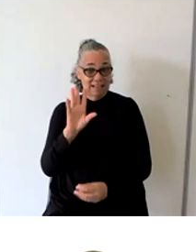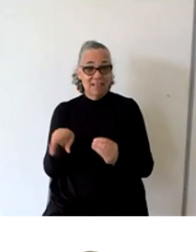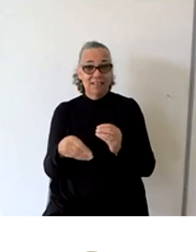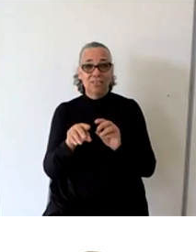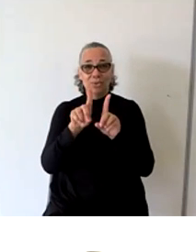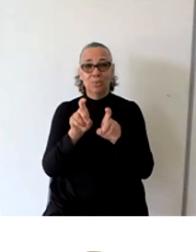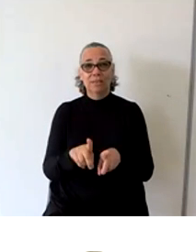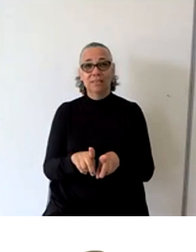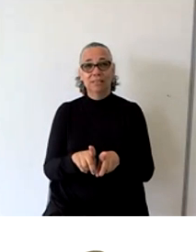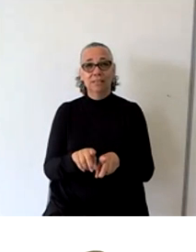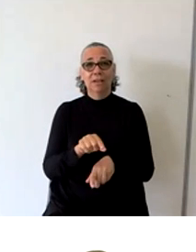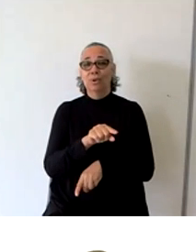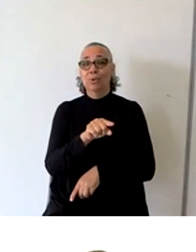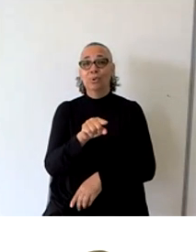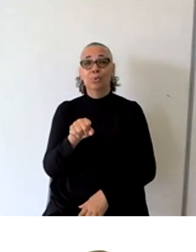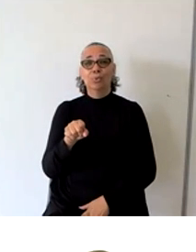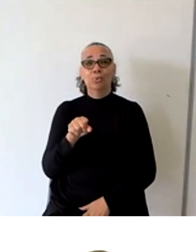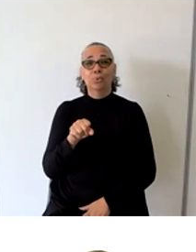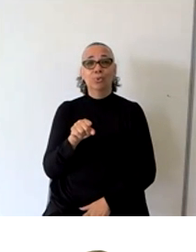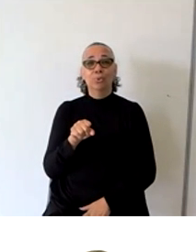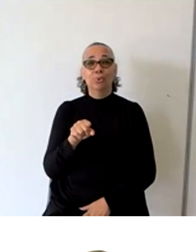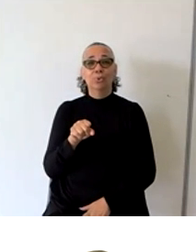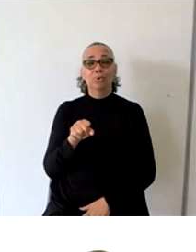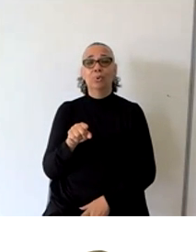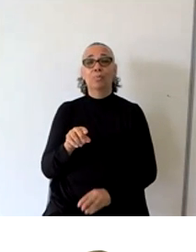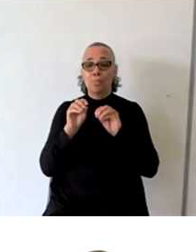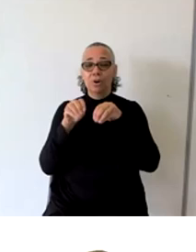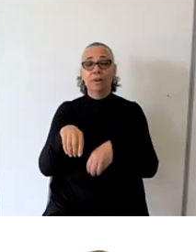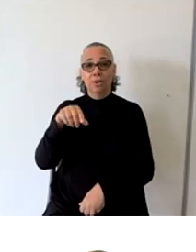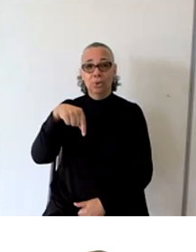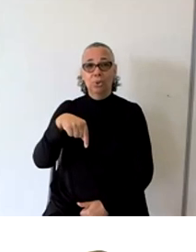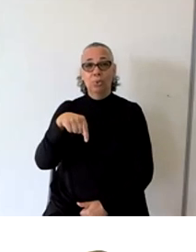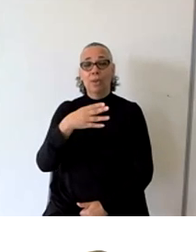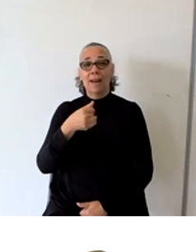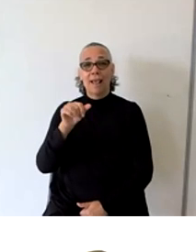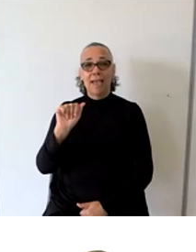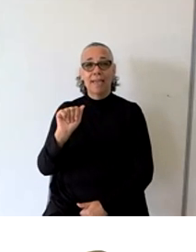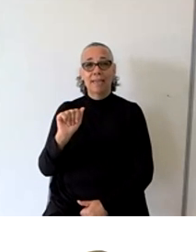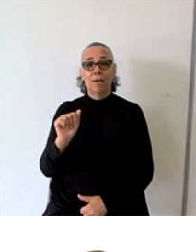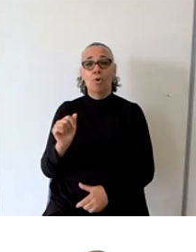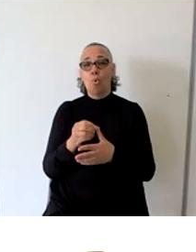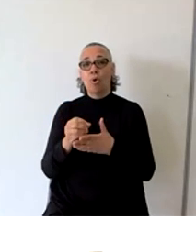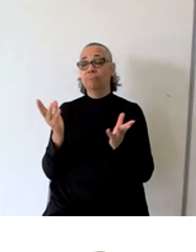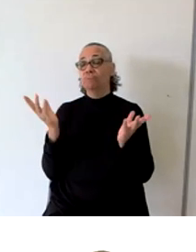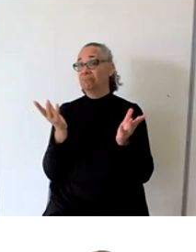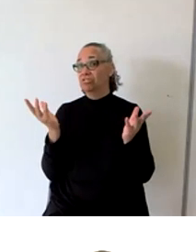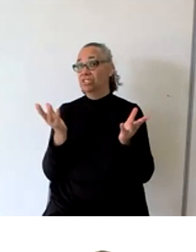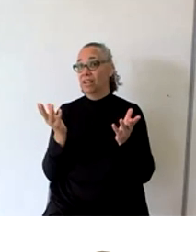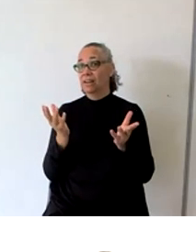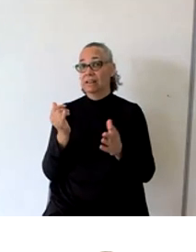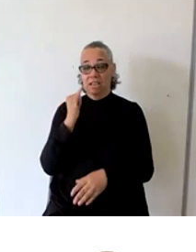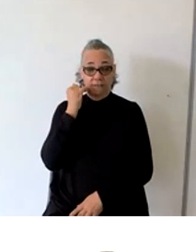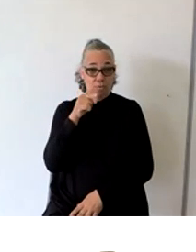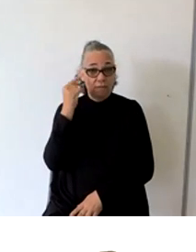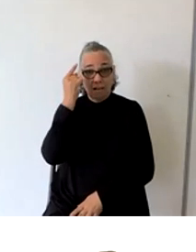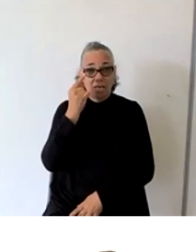if you could kind of shoot those into either the Q&A or the chat in the next few moments, if you have any other thoughts in